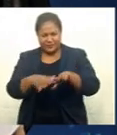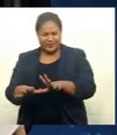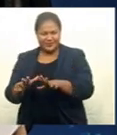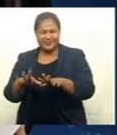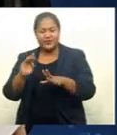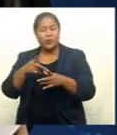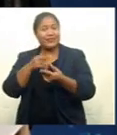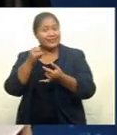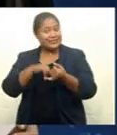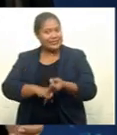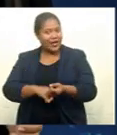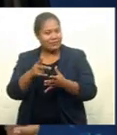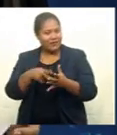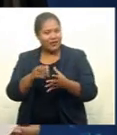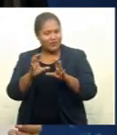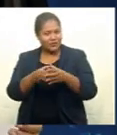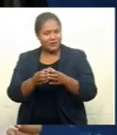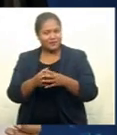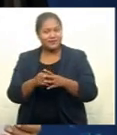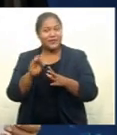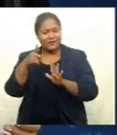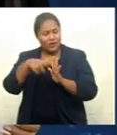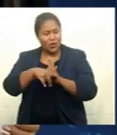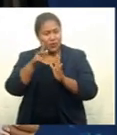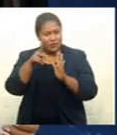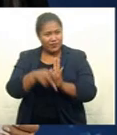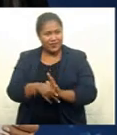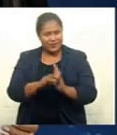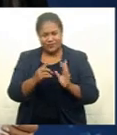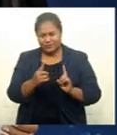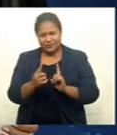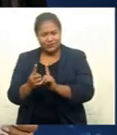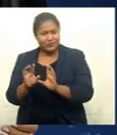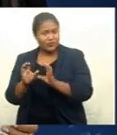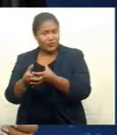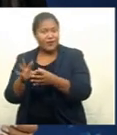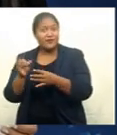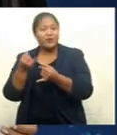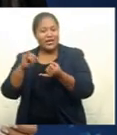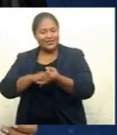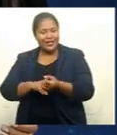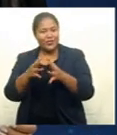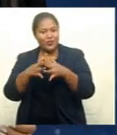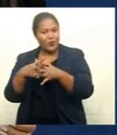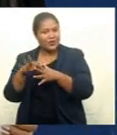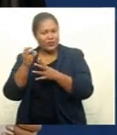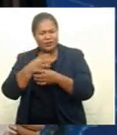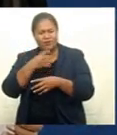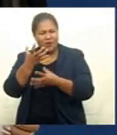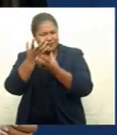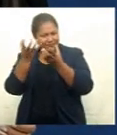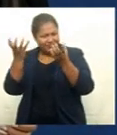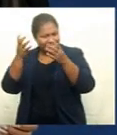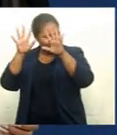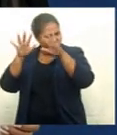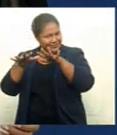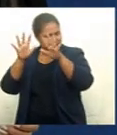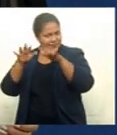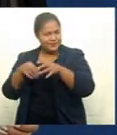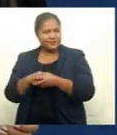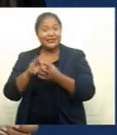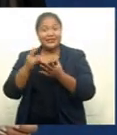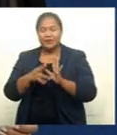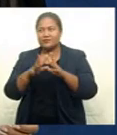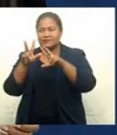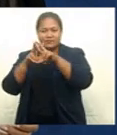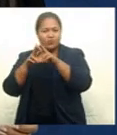southern parts of the group. A trough of low pressure is approaching the group from the southwest and will bring clouds and showers. Now to the